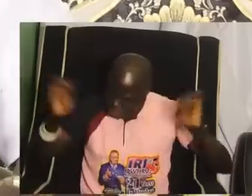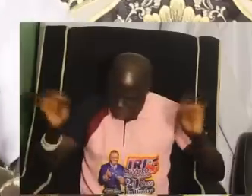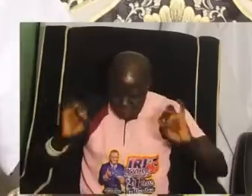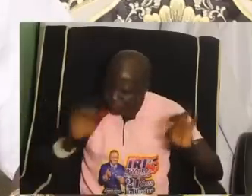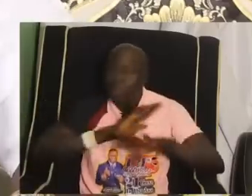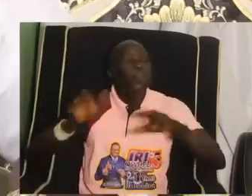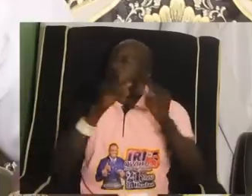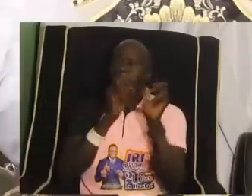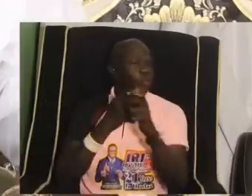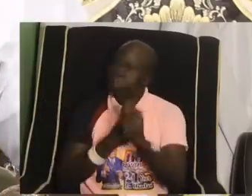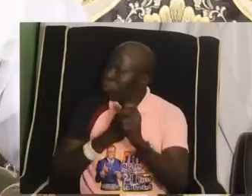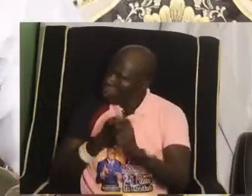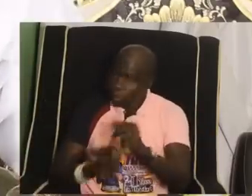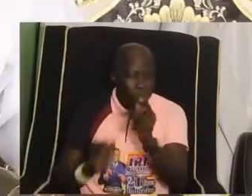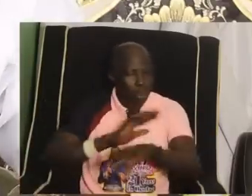Glory to where God did not marry you.